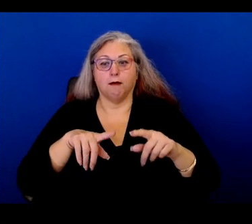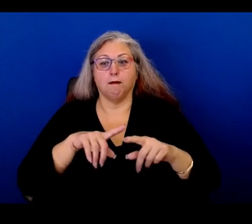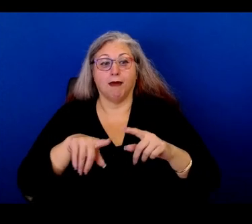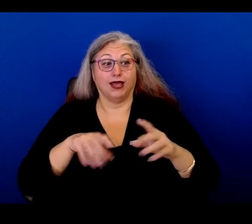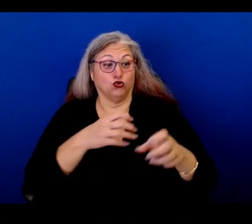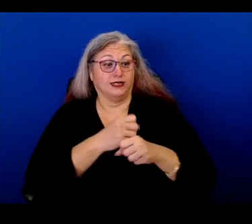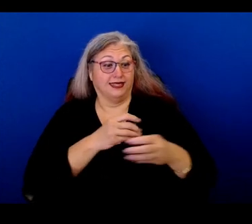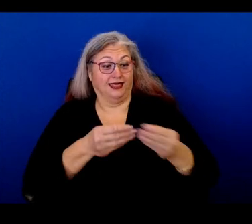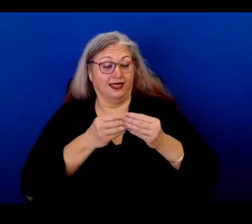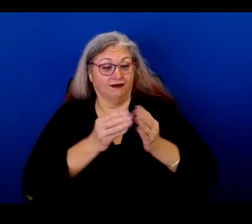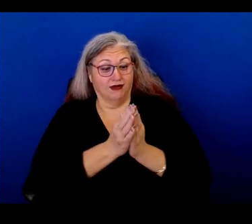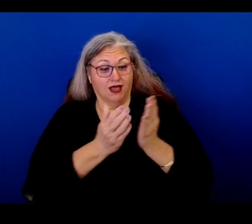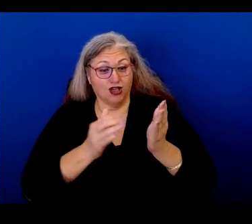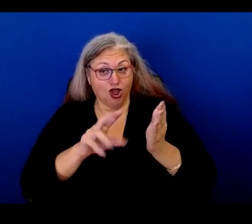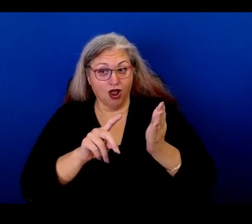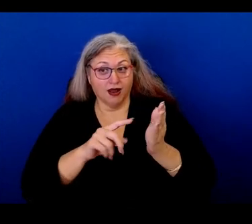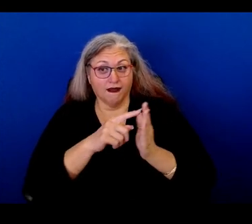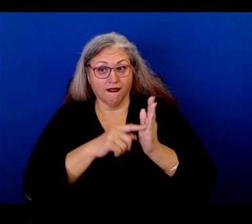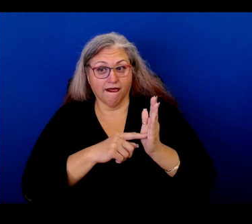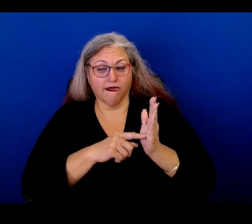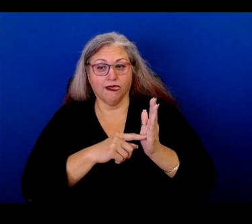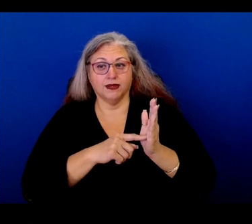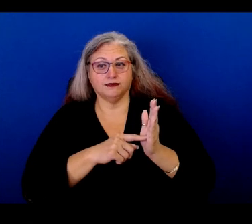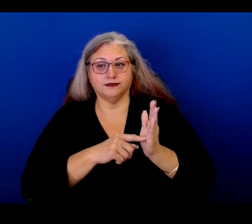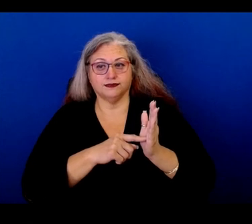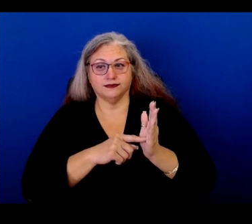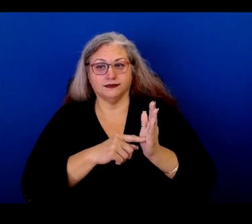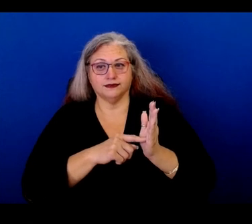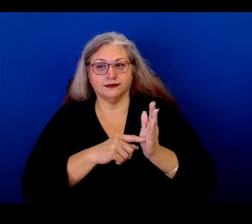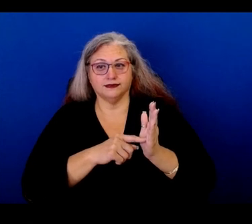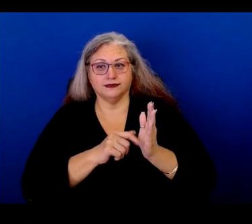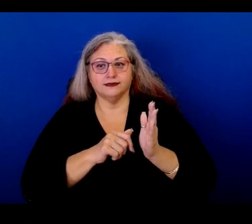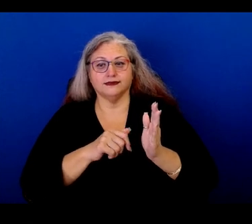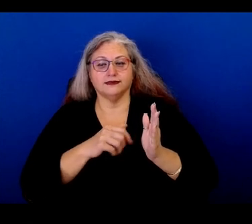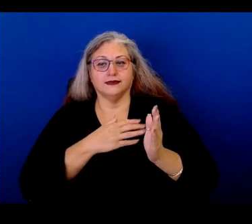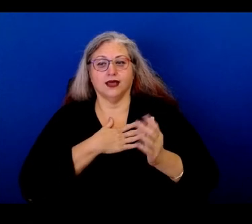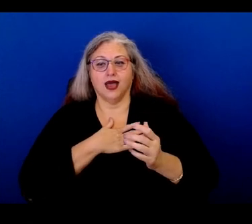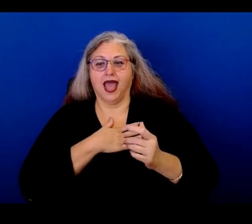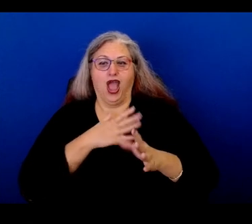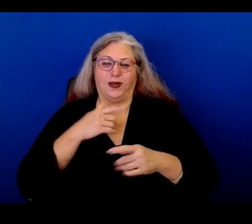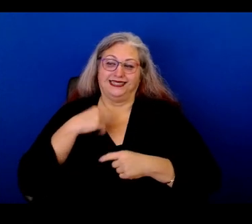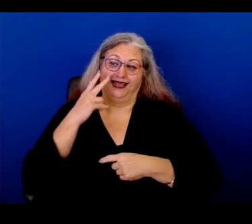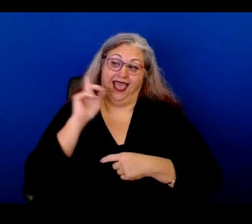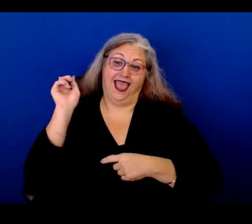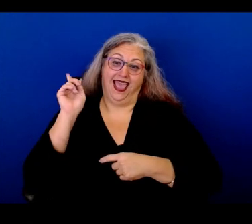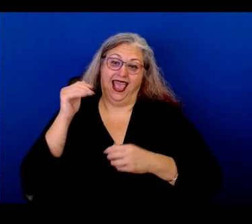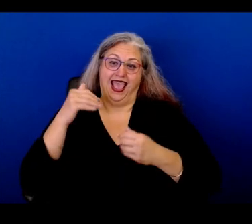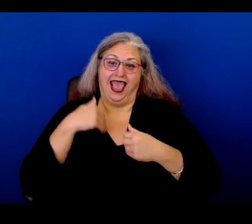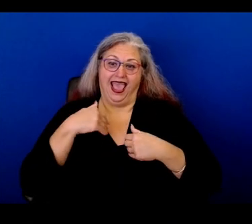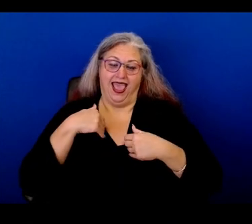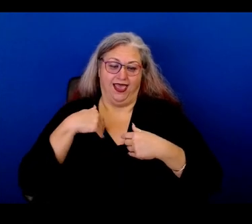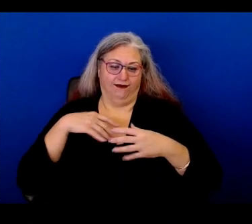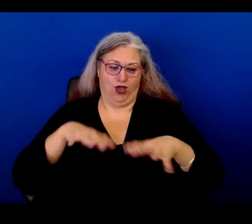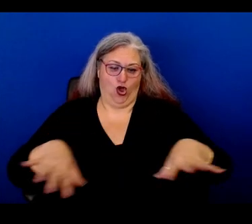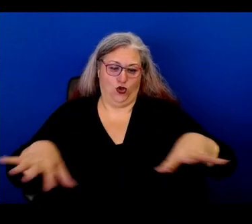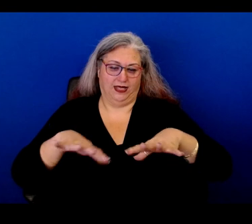to get a card, and like I have a whole setup that